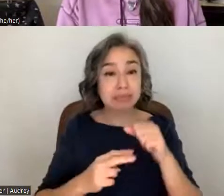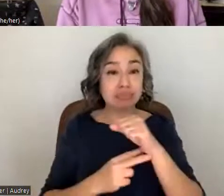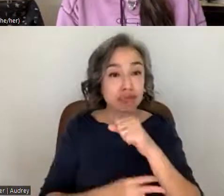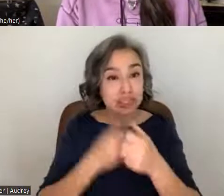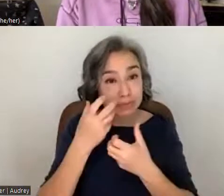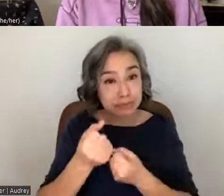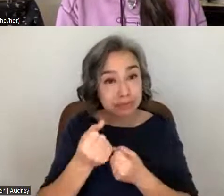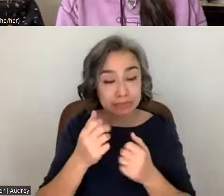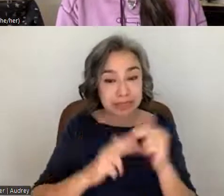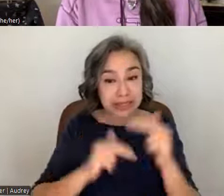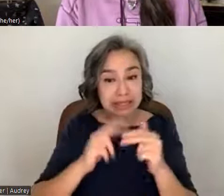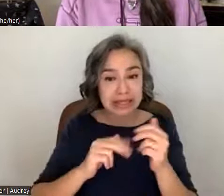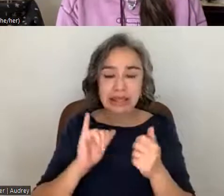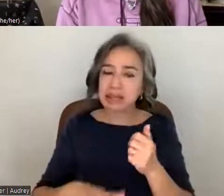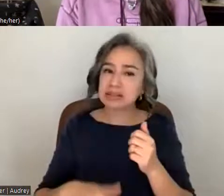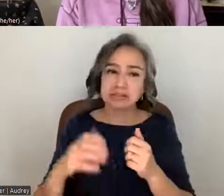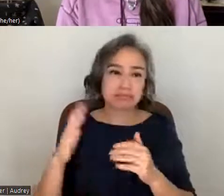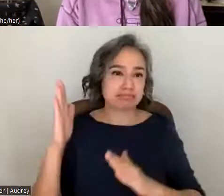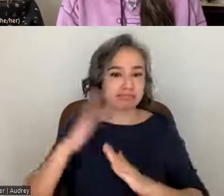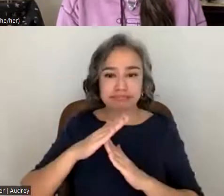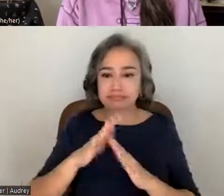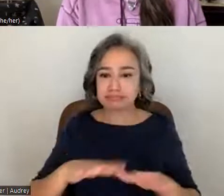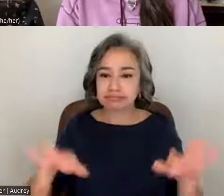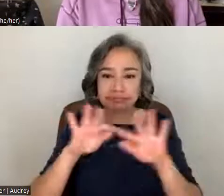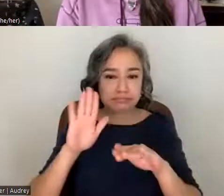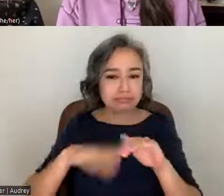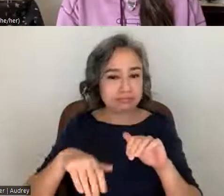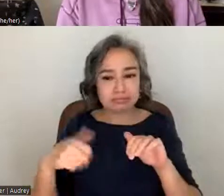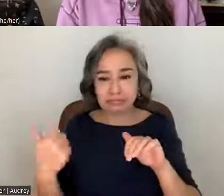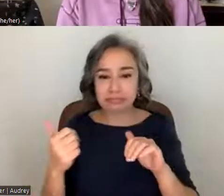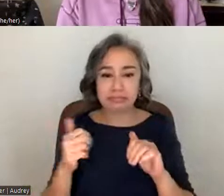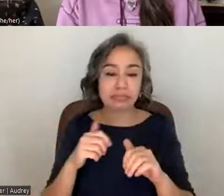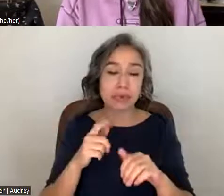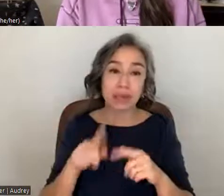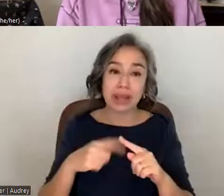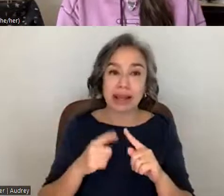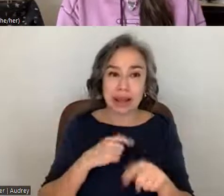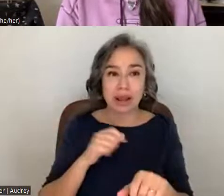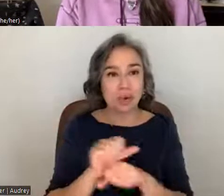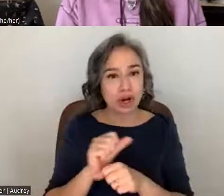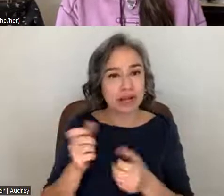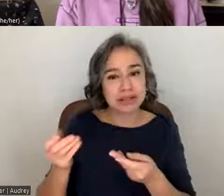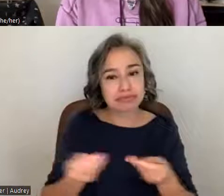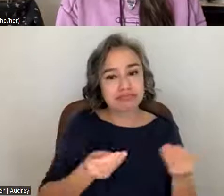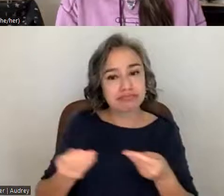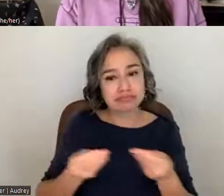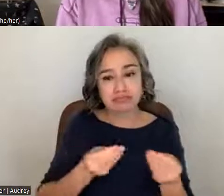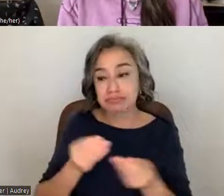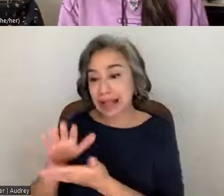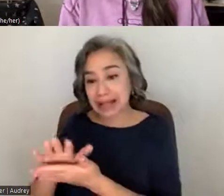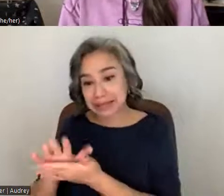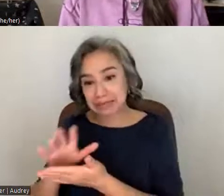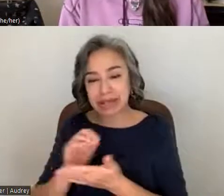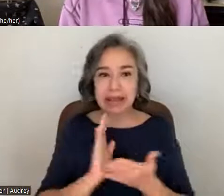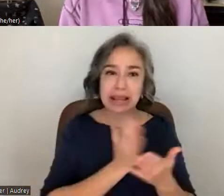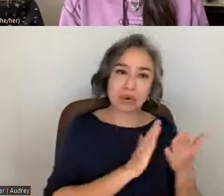than anything else that I do as a liaison between academia and our community here in Metro